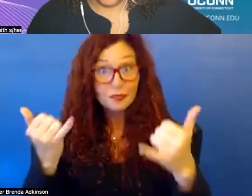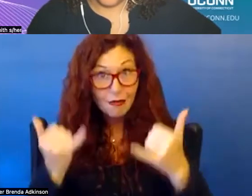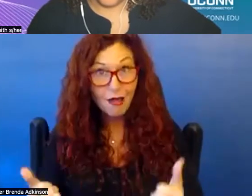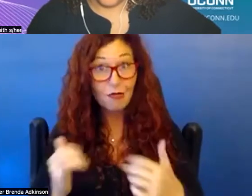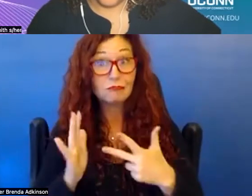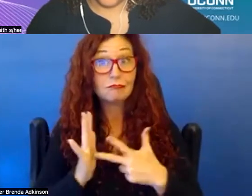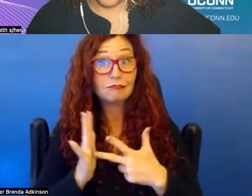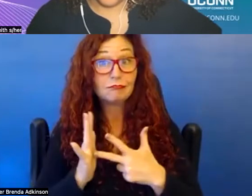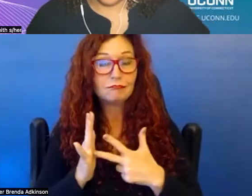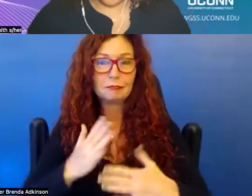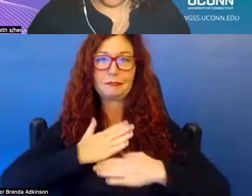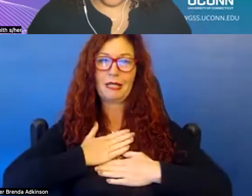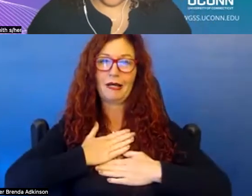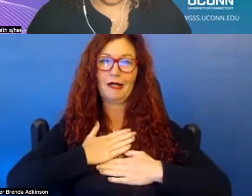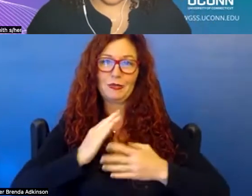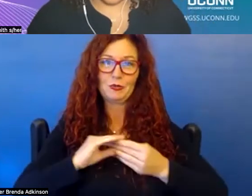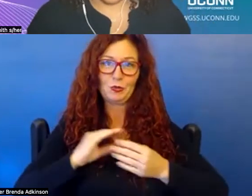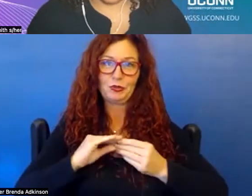activist. So that's what I'm working on.